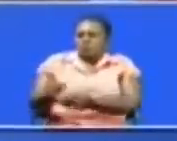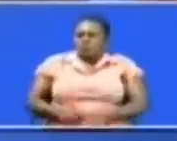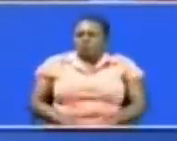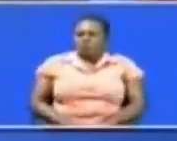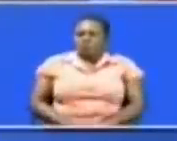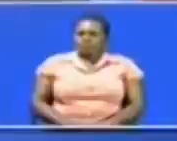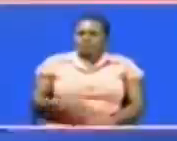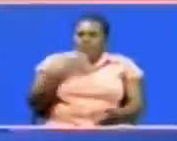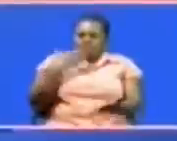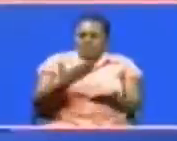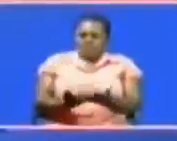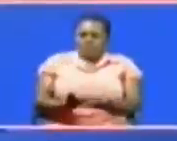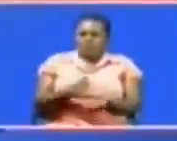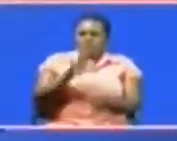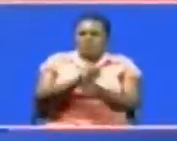Thank you very much.